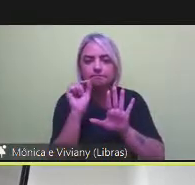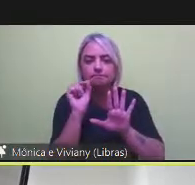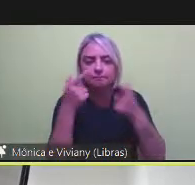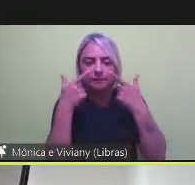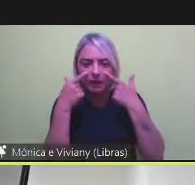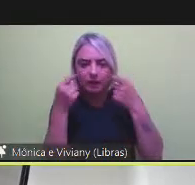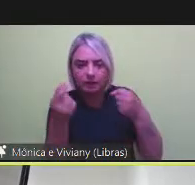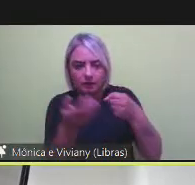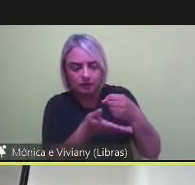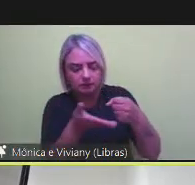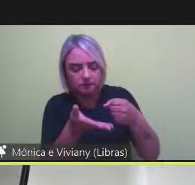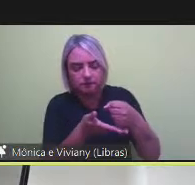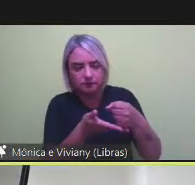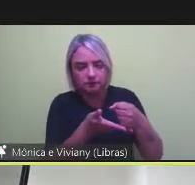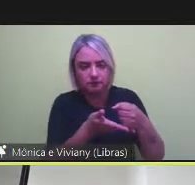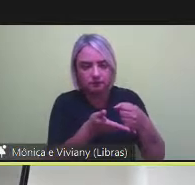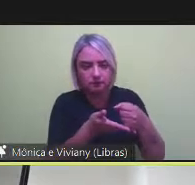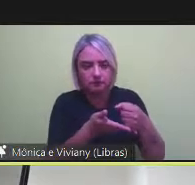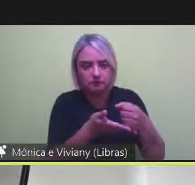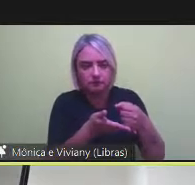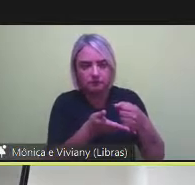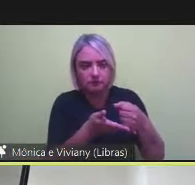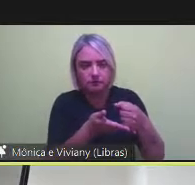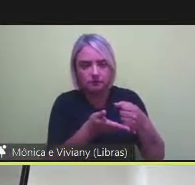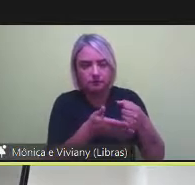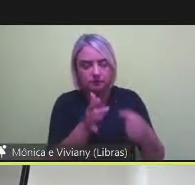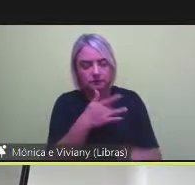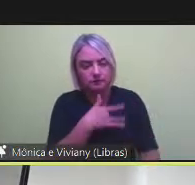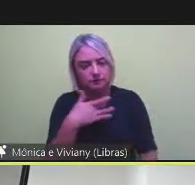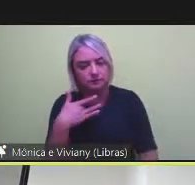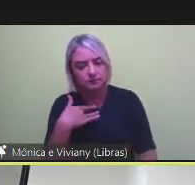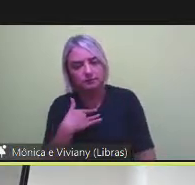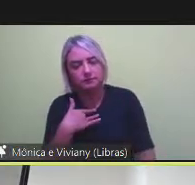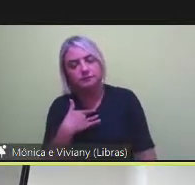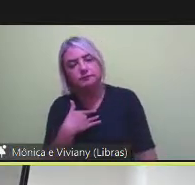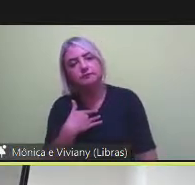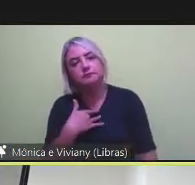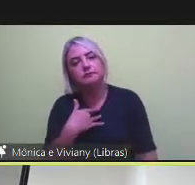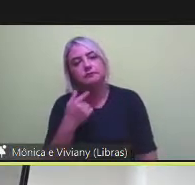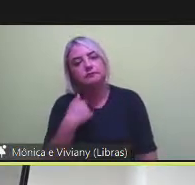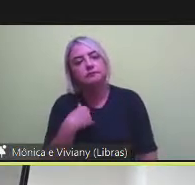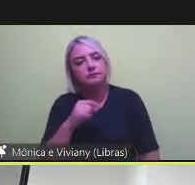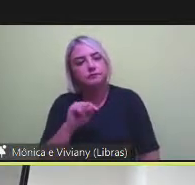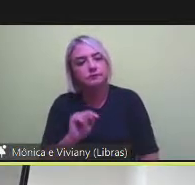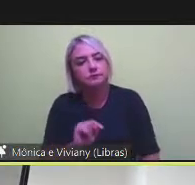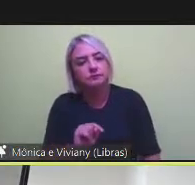interface between primary healthcare and